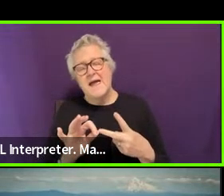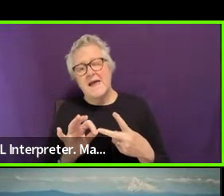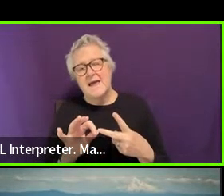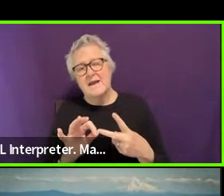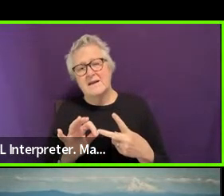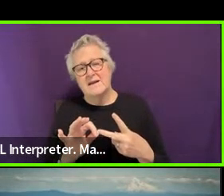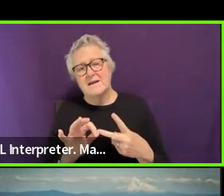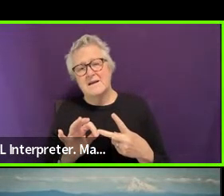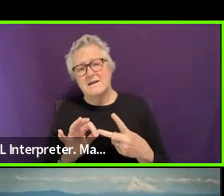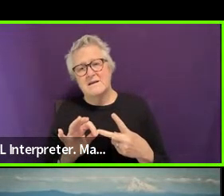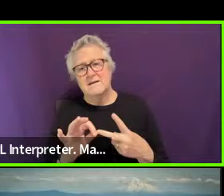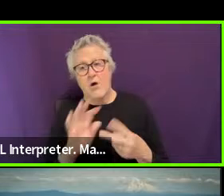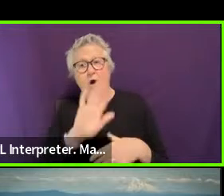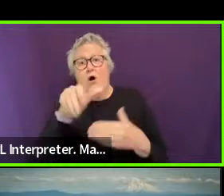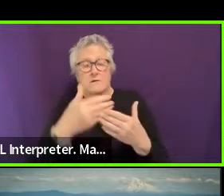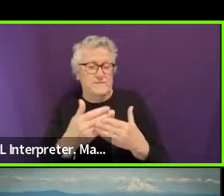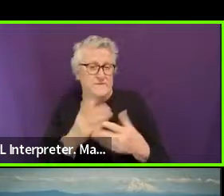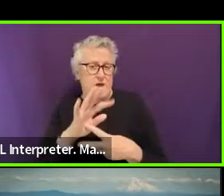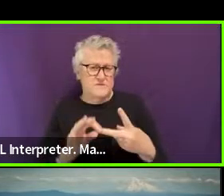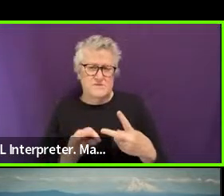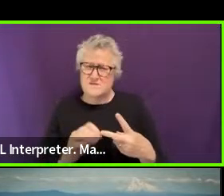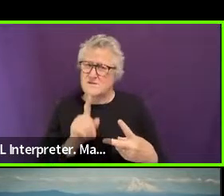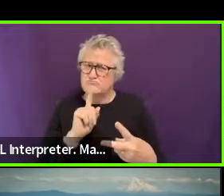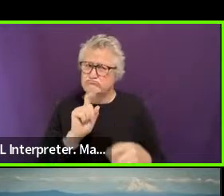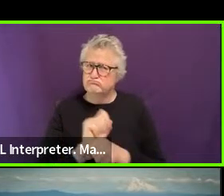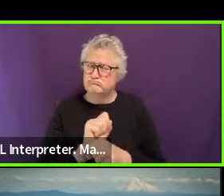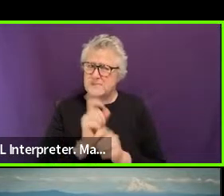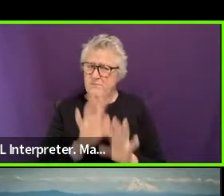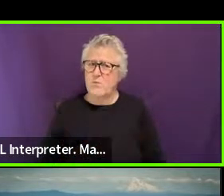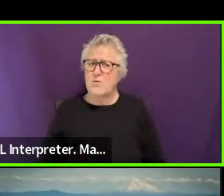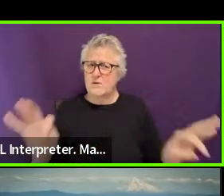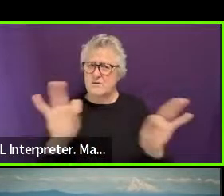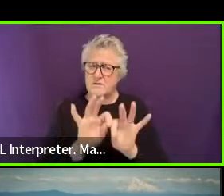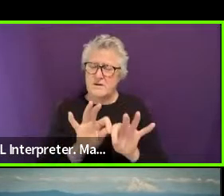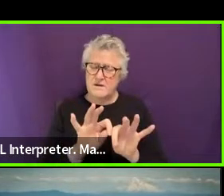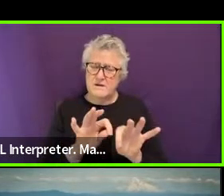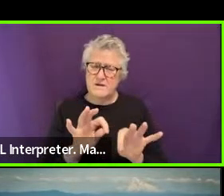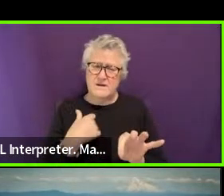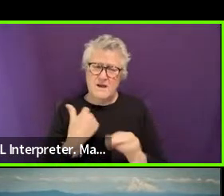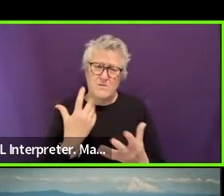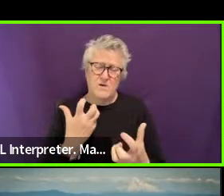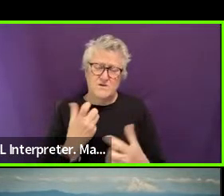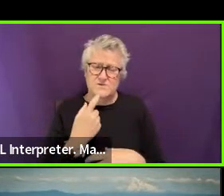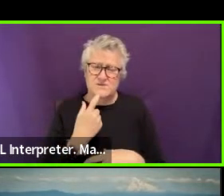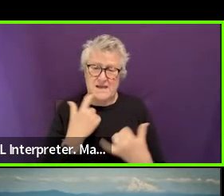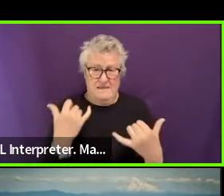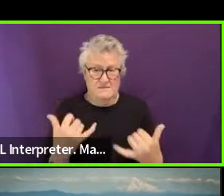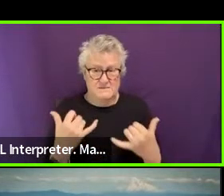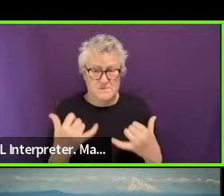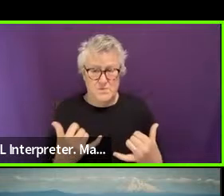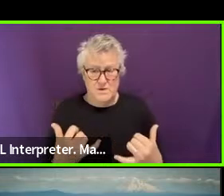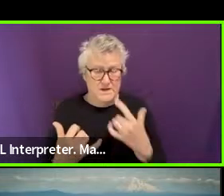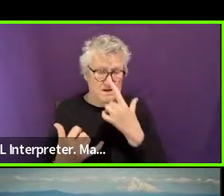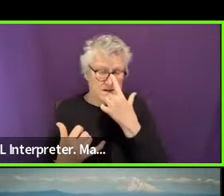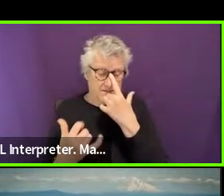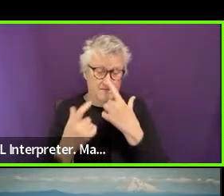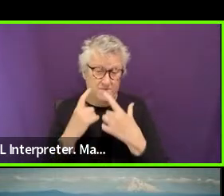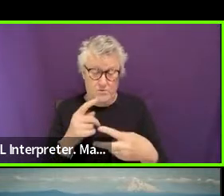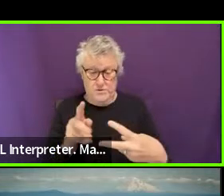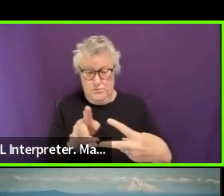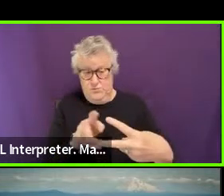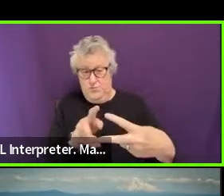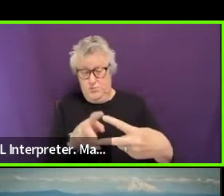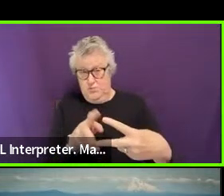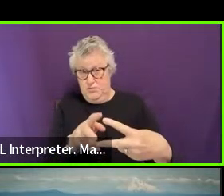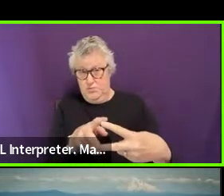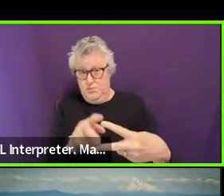And I guess I would just want to say at this point, in terms of the 2 scenarios,